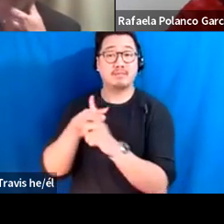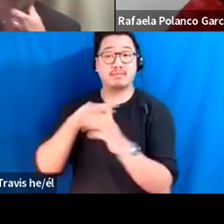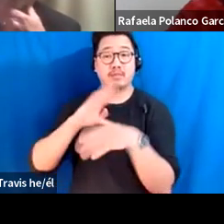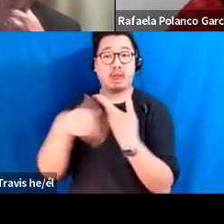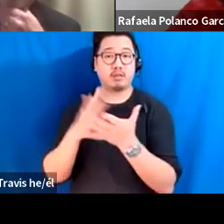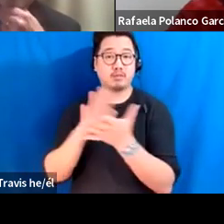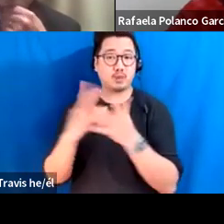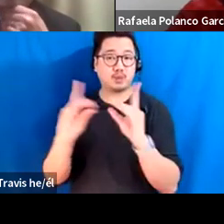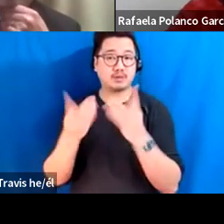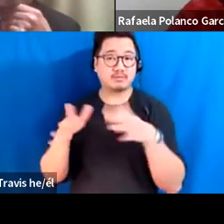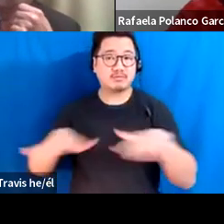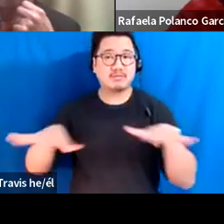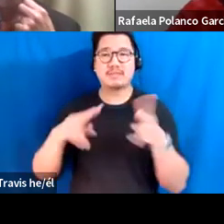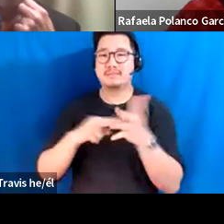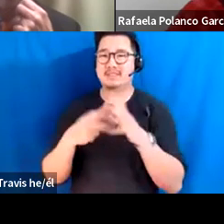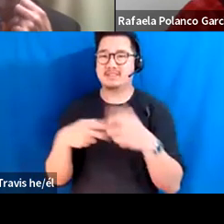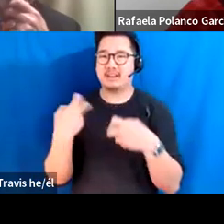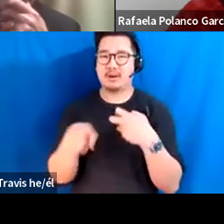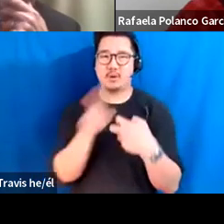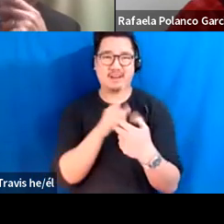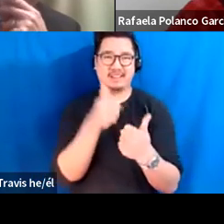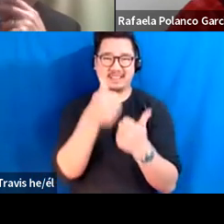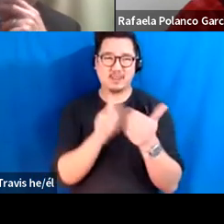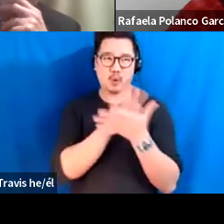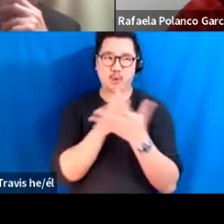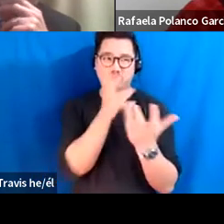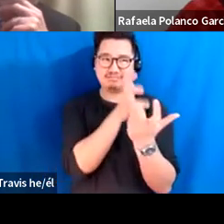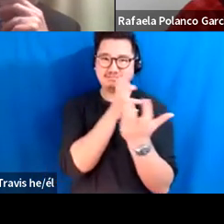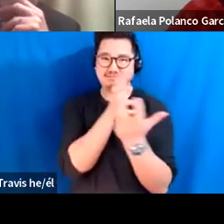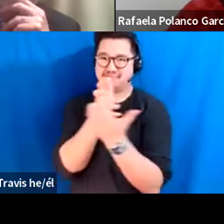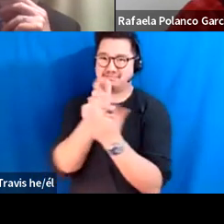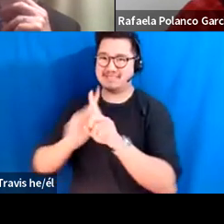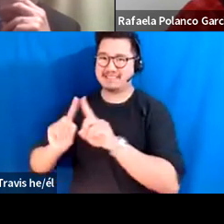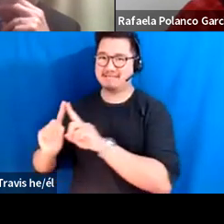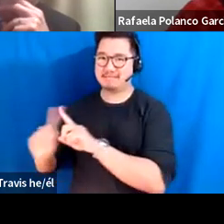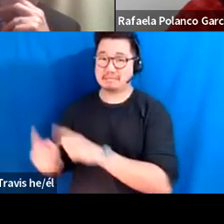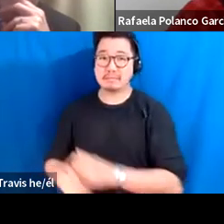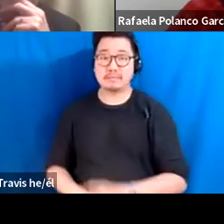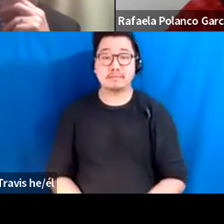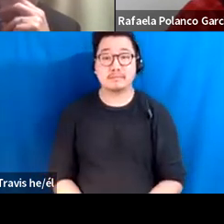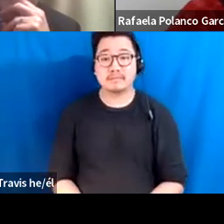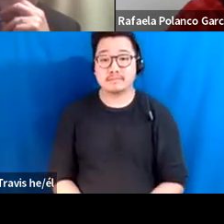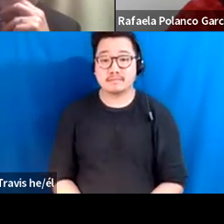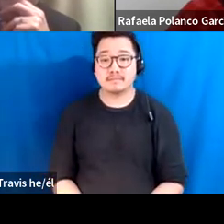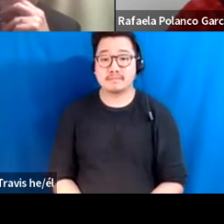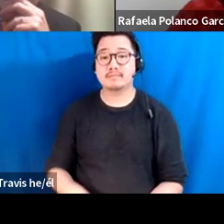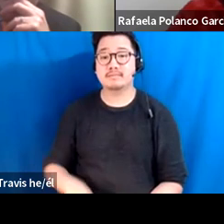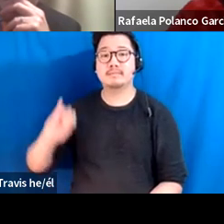really difficult to do it school by school okay because they know i've seen some pushback